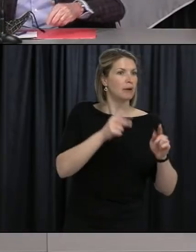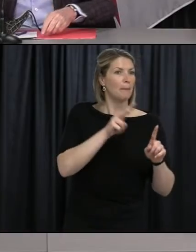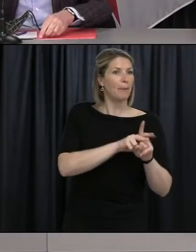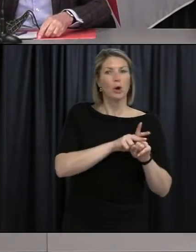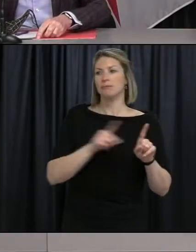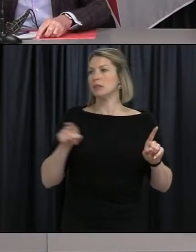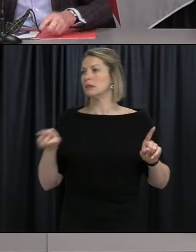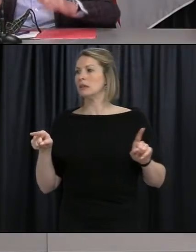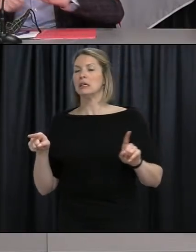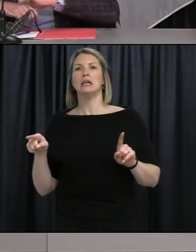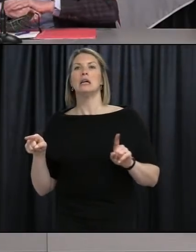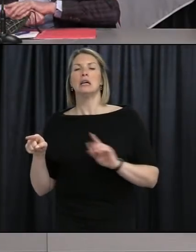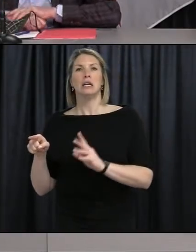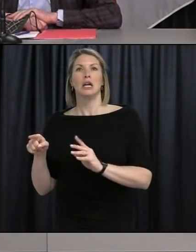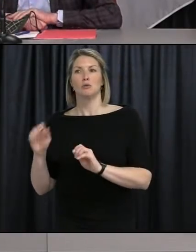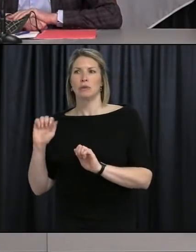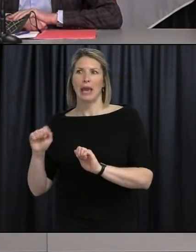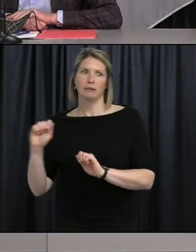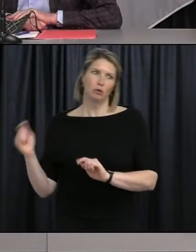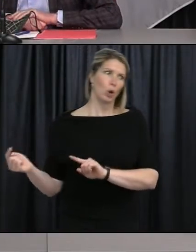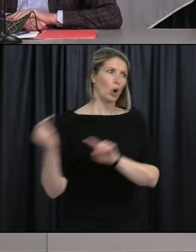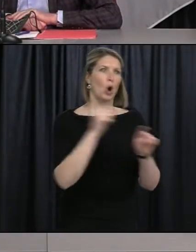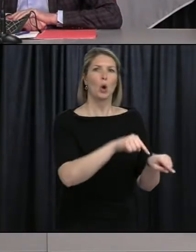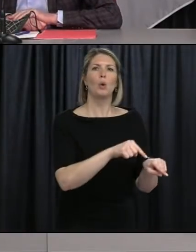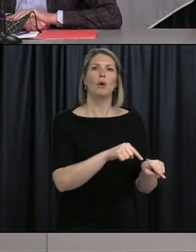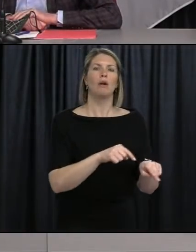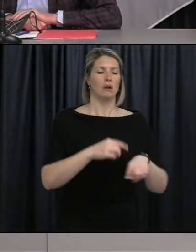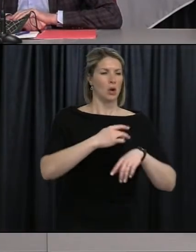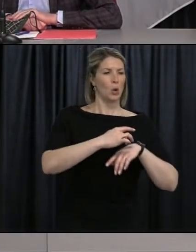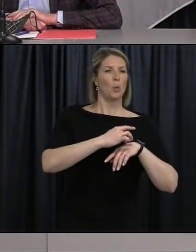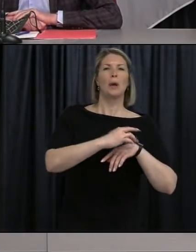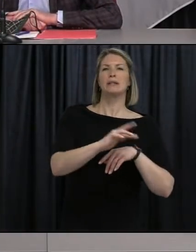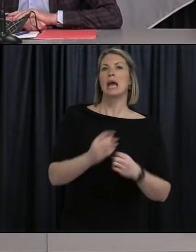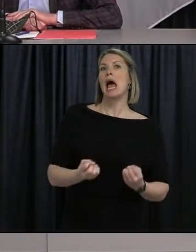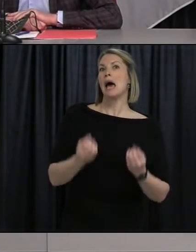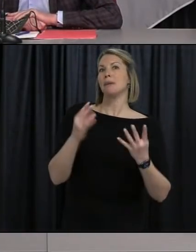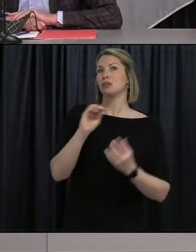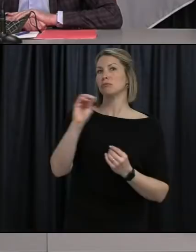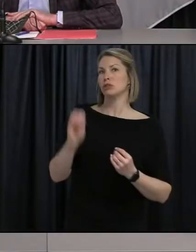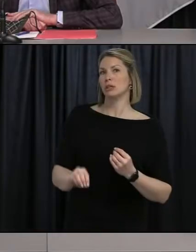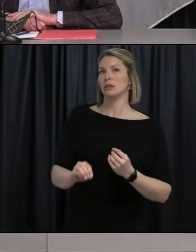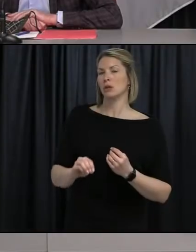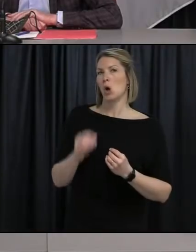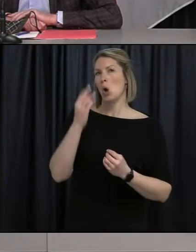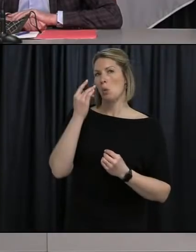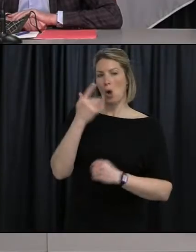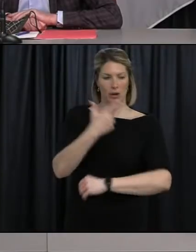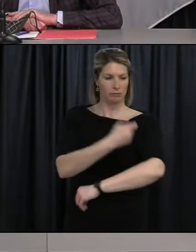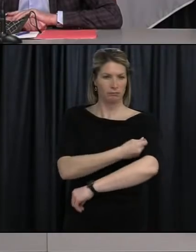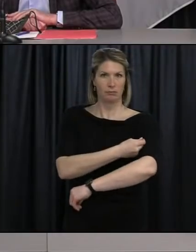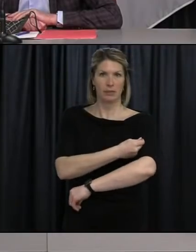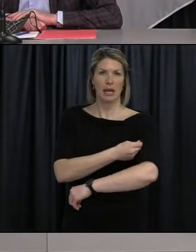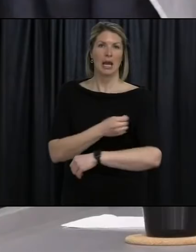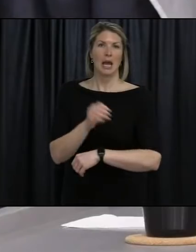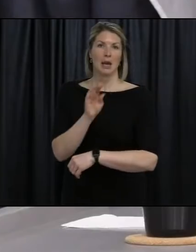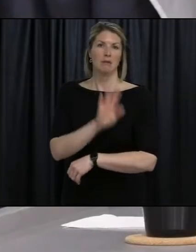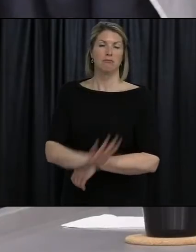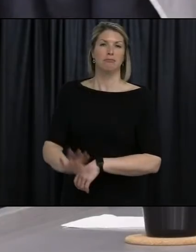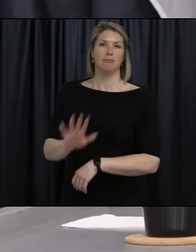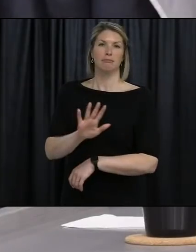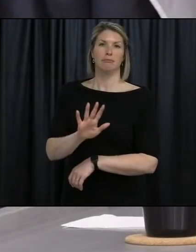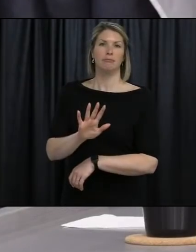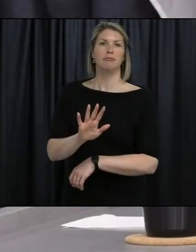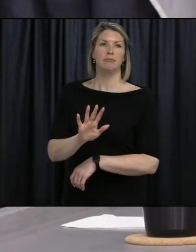The latest figures I have on wastage, that is vaccines that could not be administered for